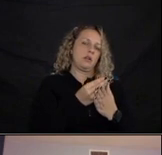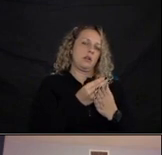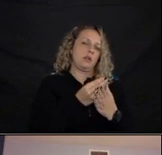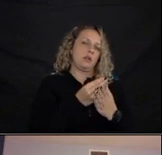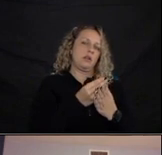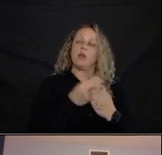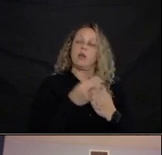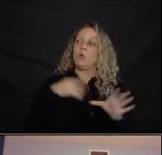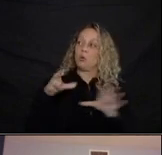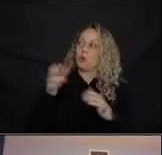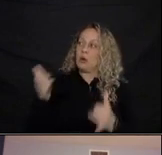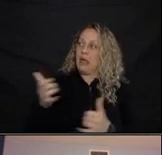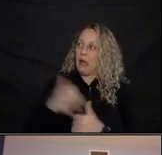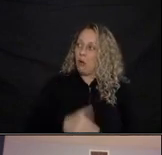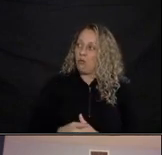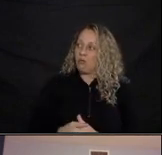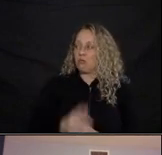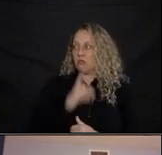What we're doing now.